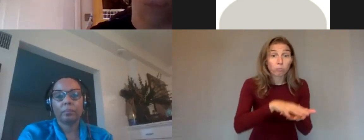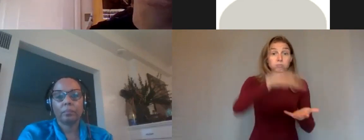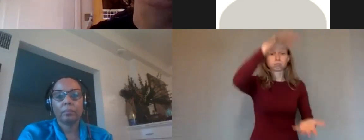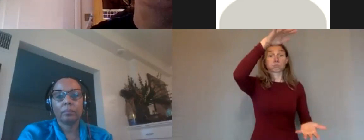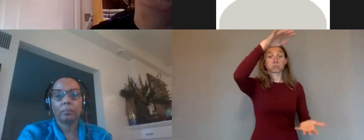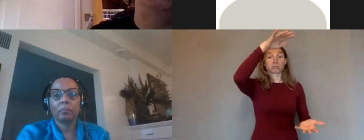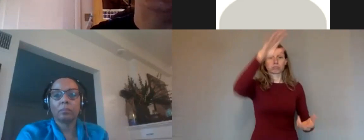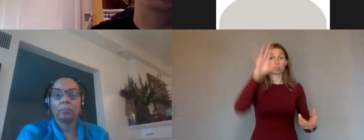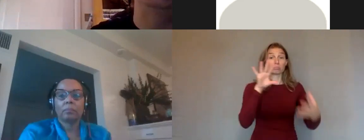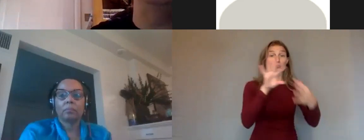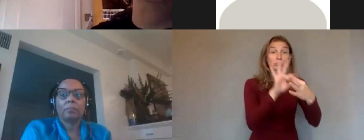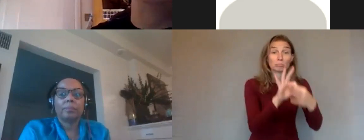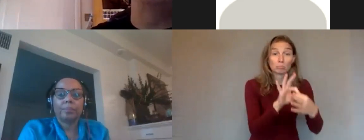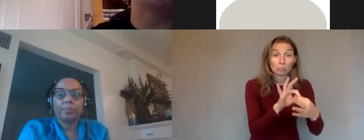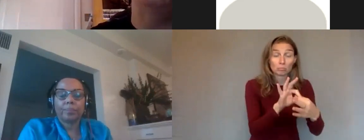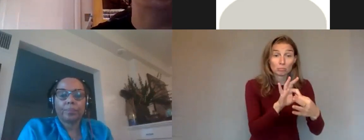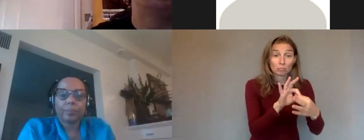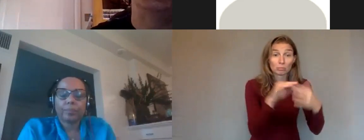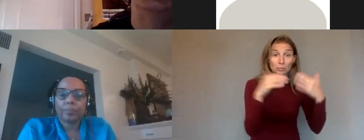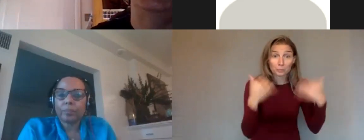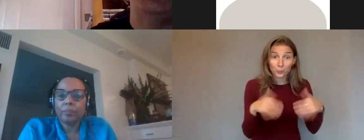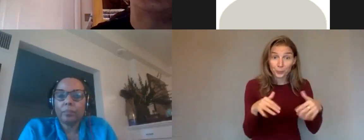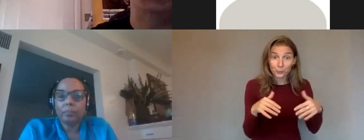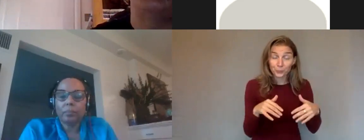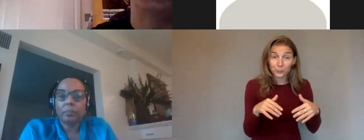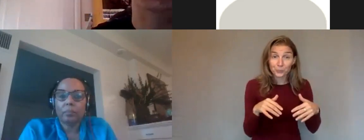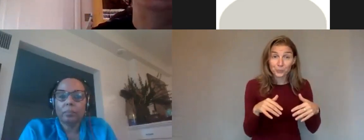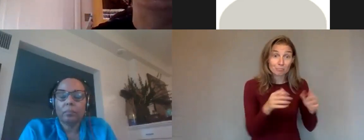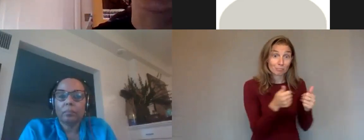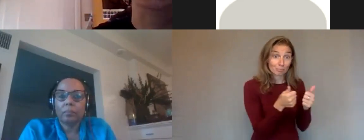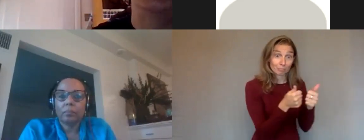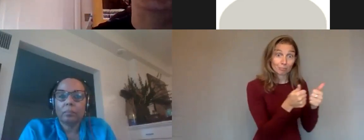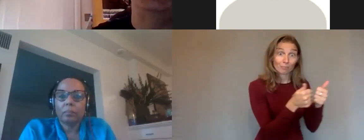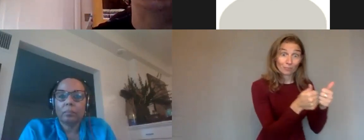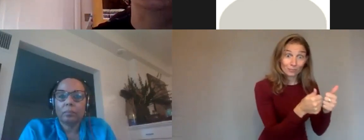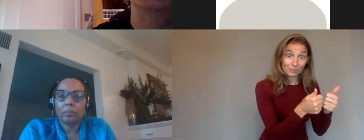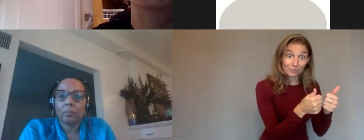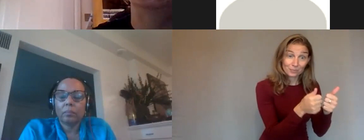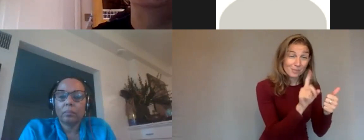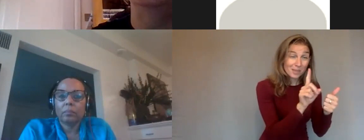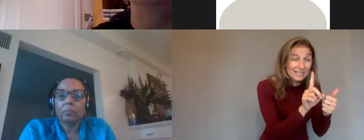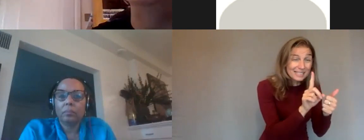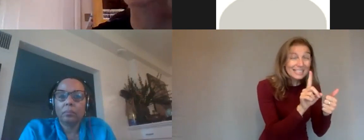And then by the same token, I suppose I worry too.